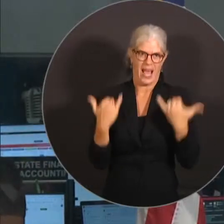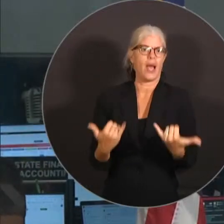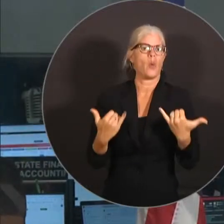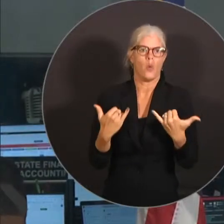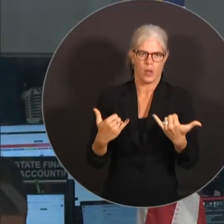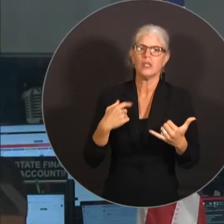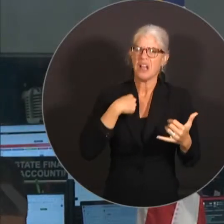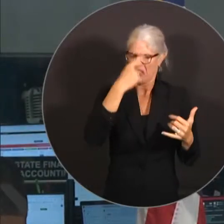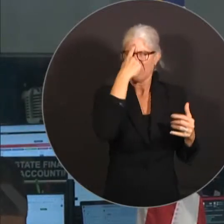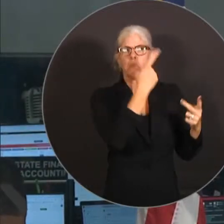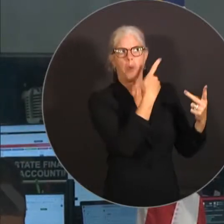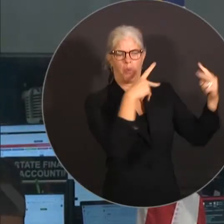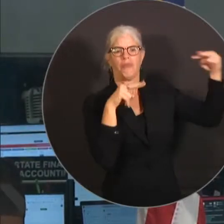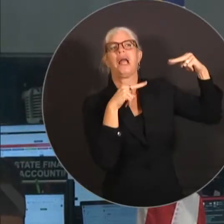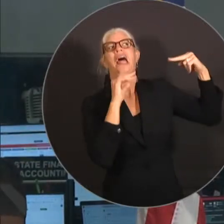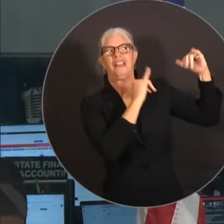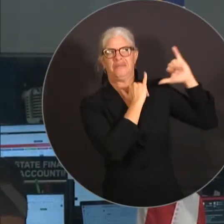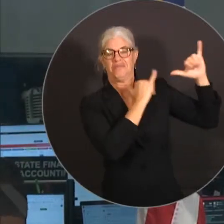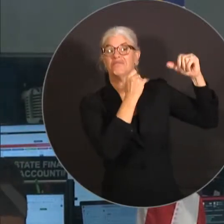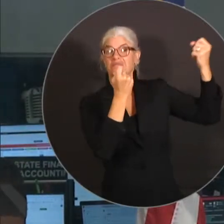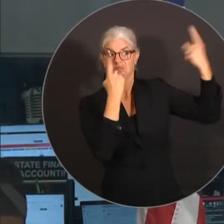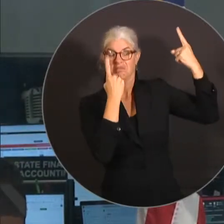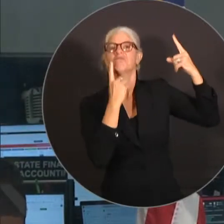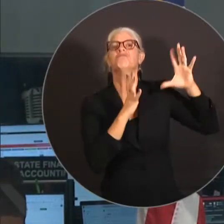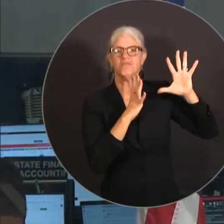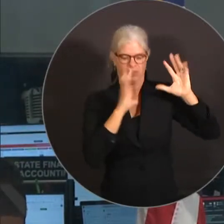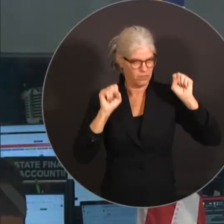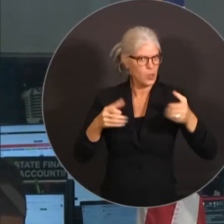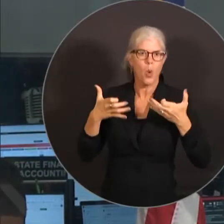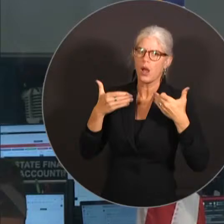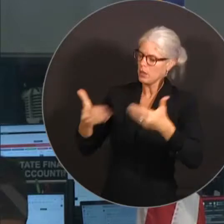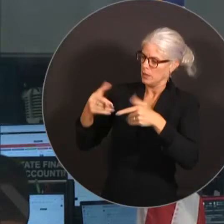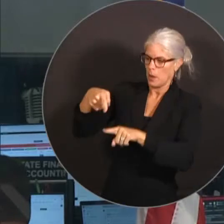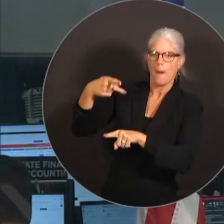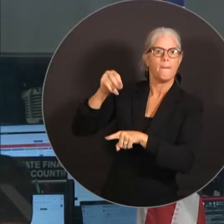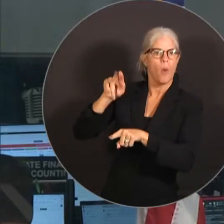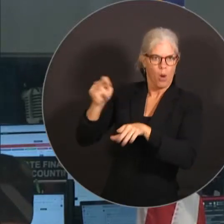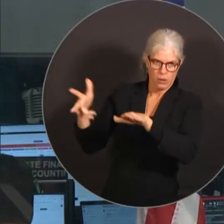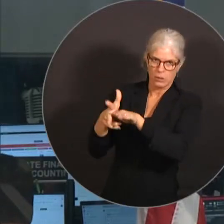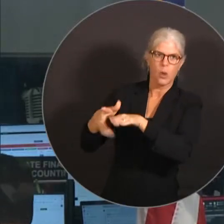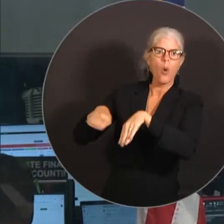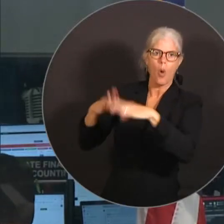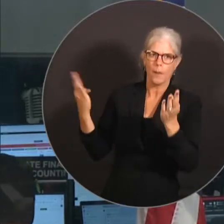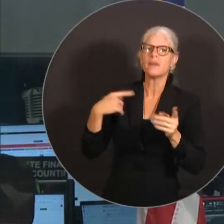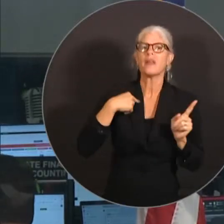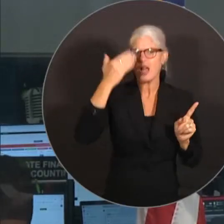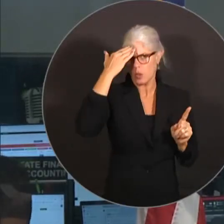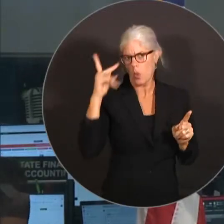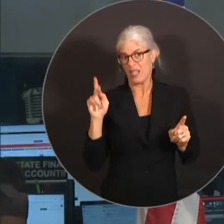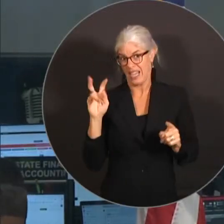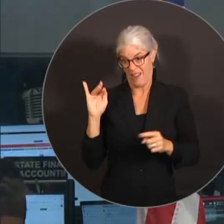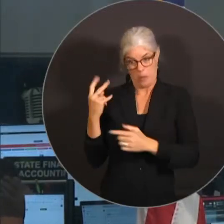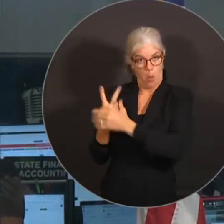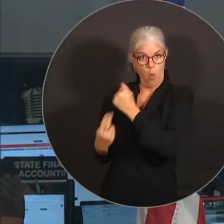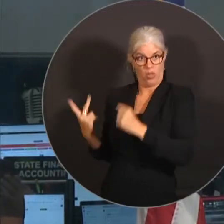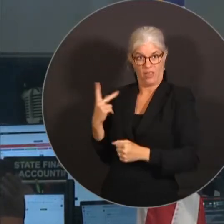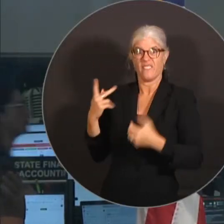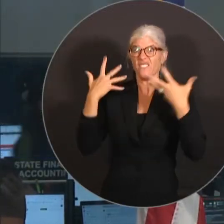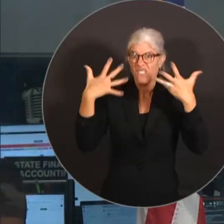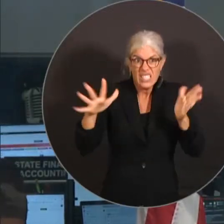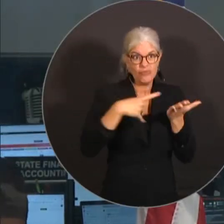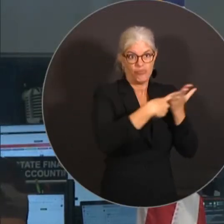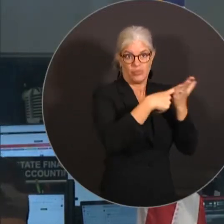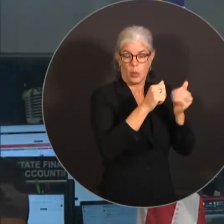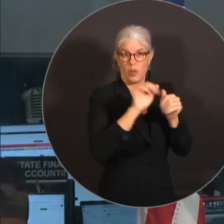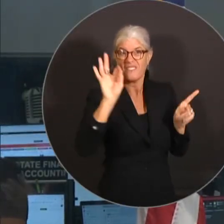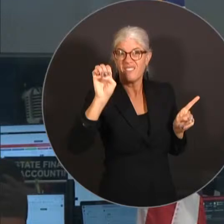that Kevin and our team have had good conversations. We've also, Kevin, I know, is talking, both Kevin and I talk with the FEMA administrator